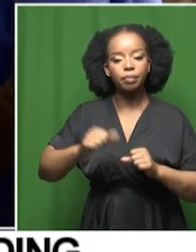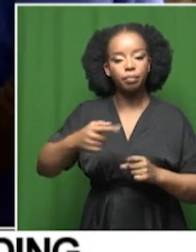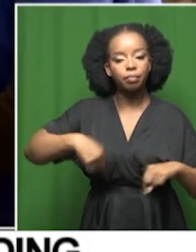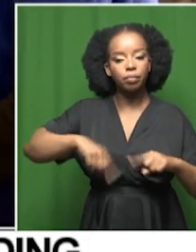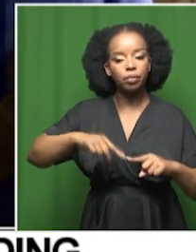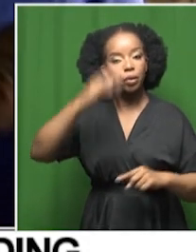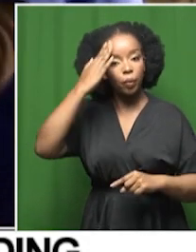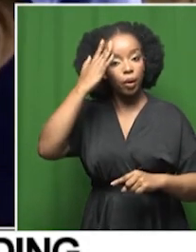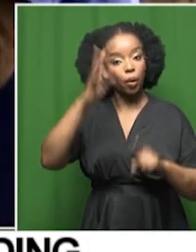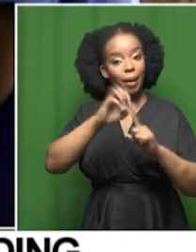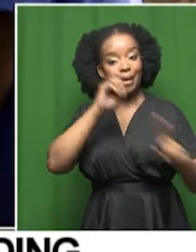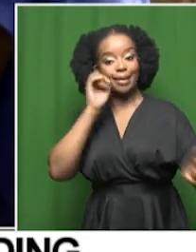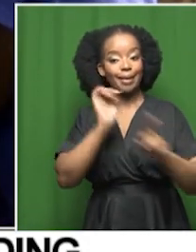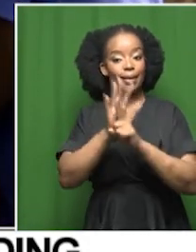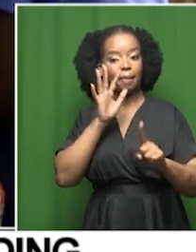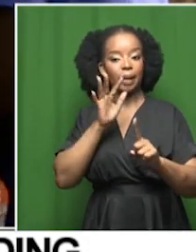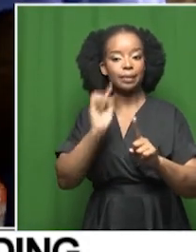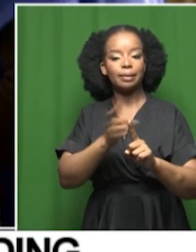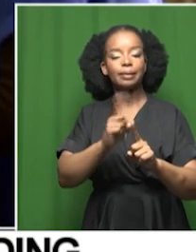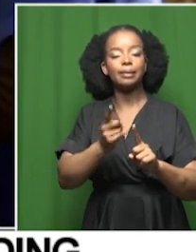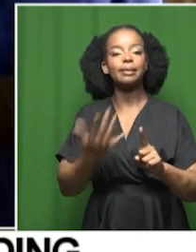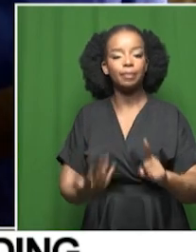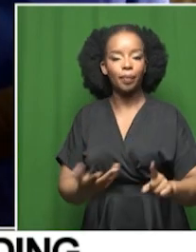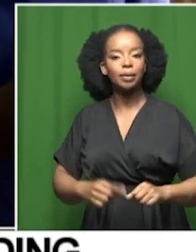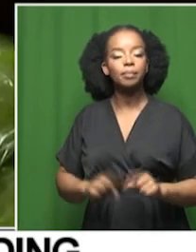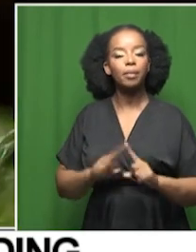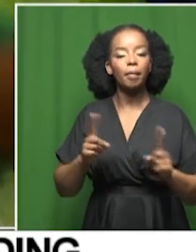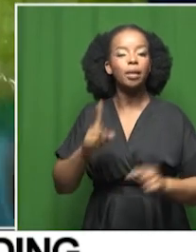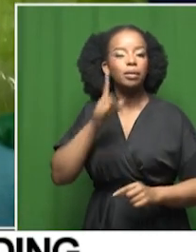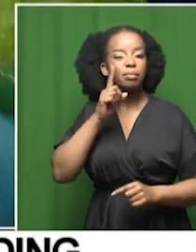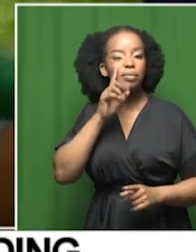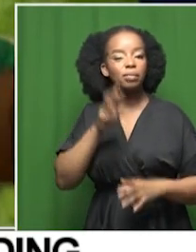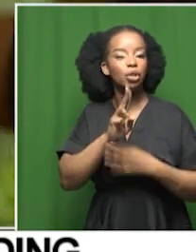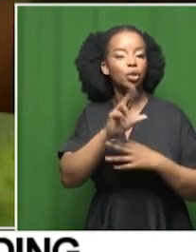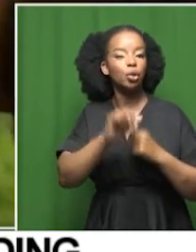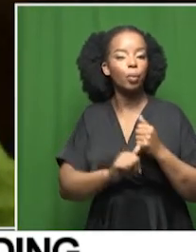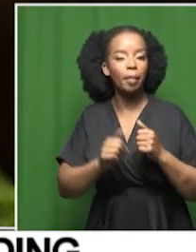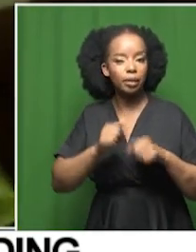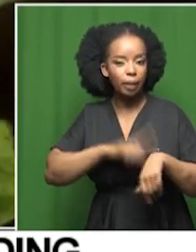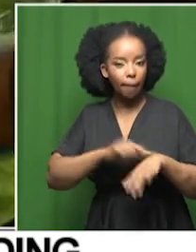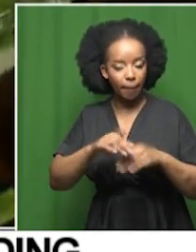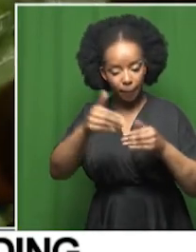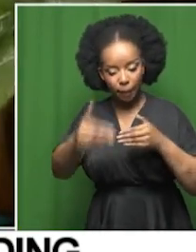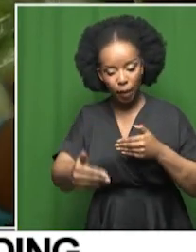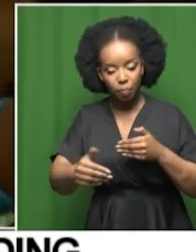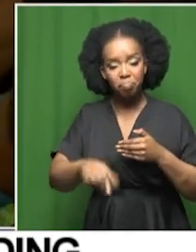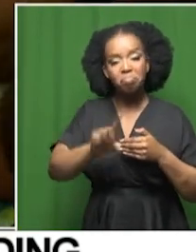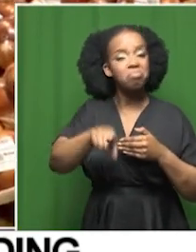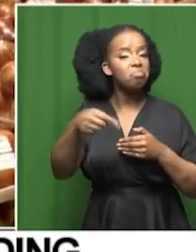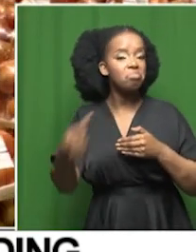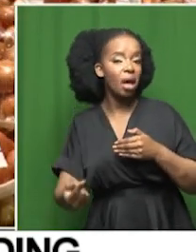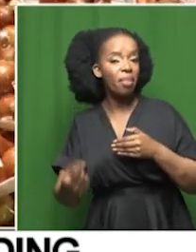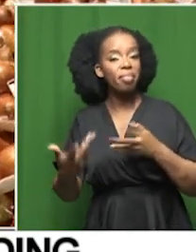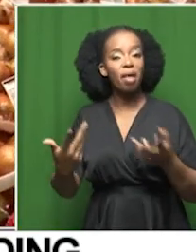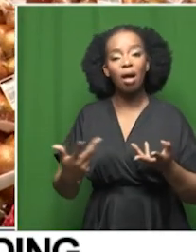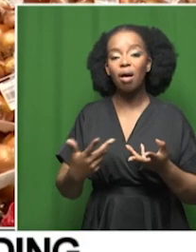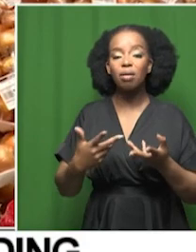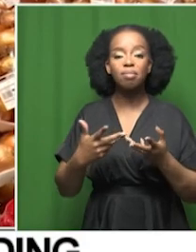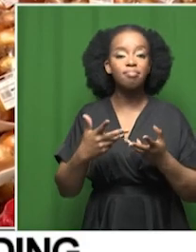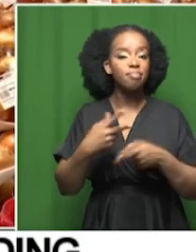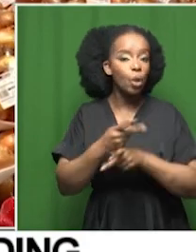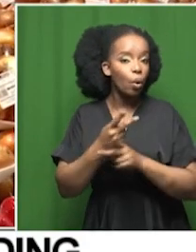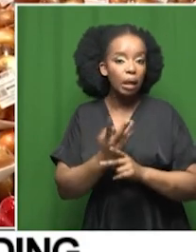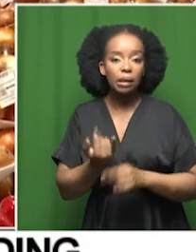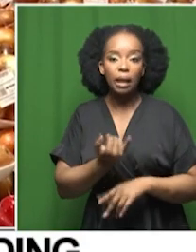have and what impact this had. So that would roughly be in probably in the winter months. Other products, for instance, poultry,